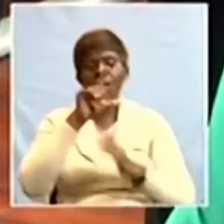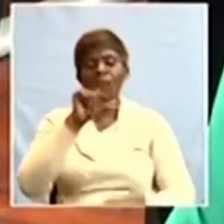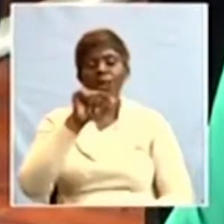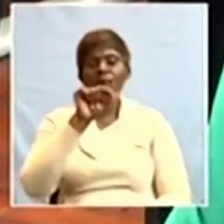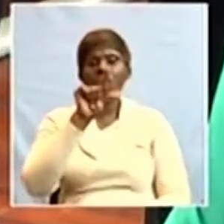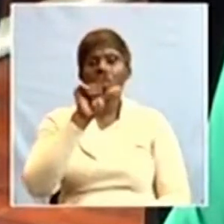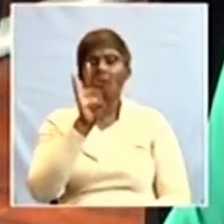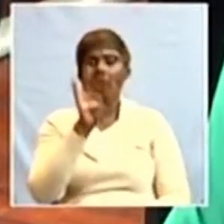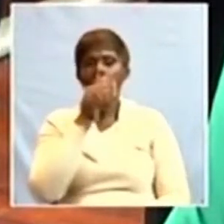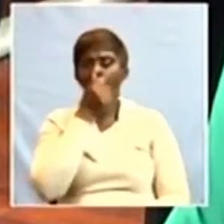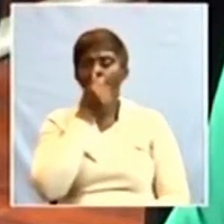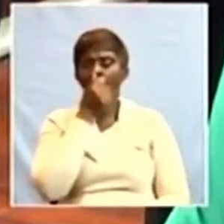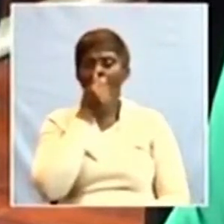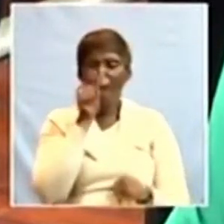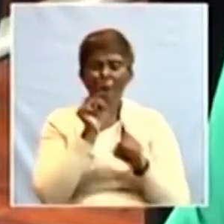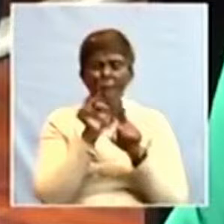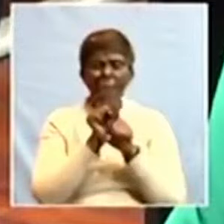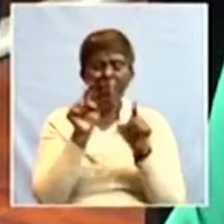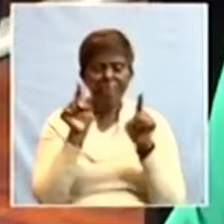2024. It's a